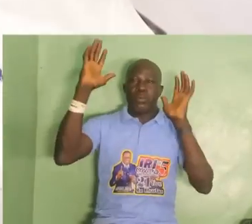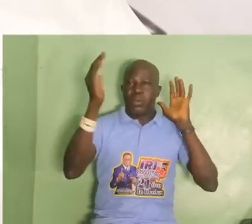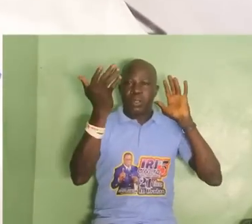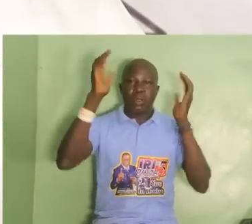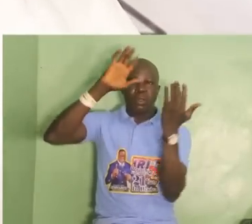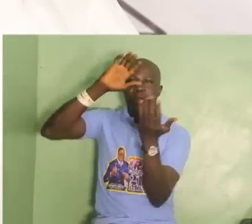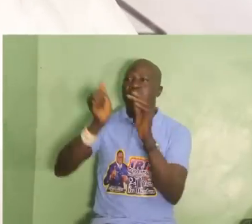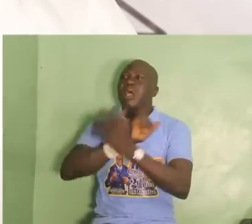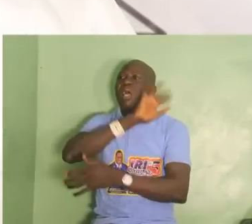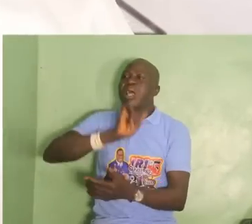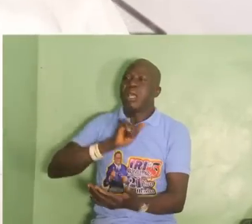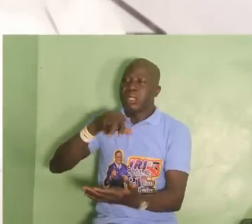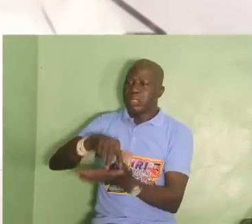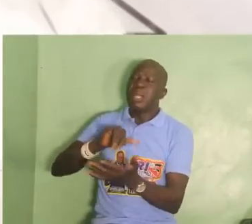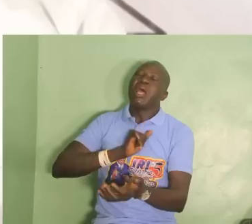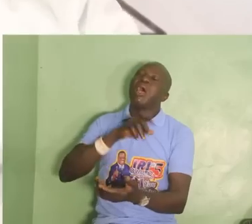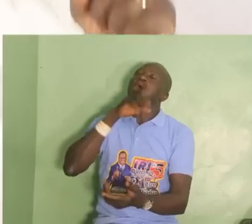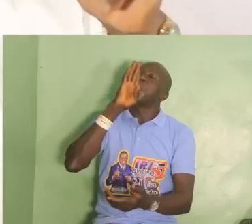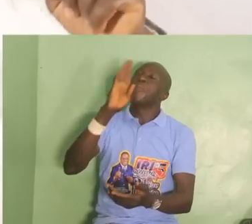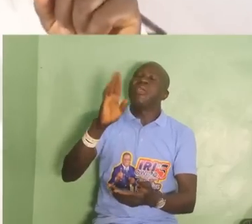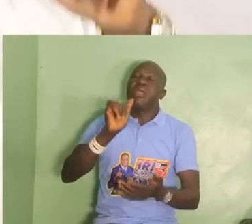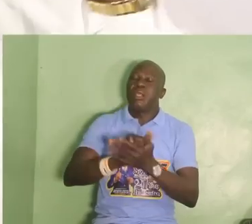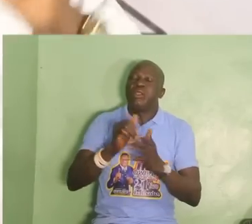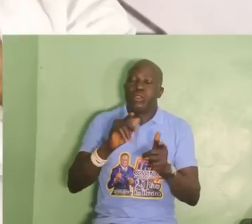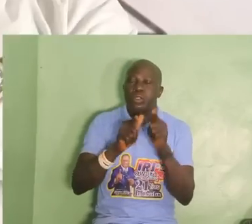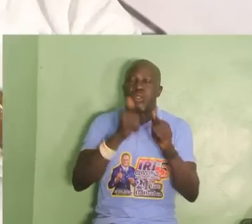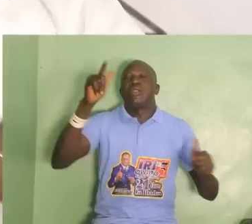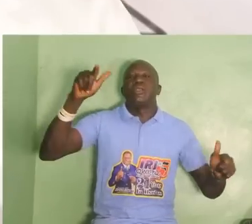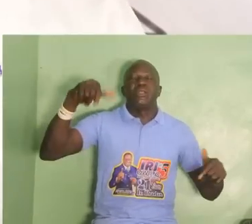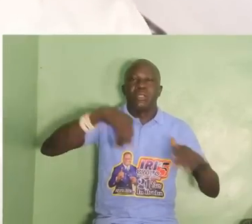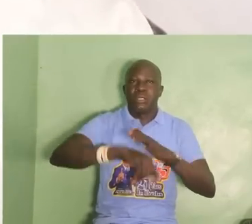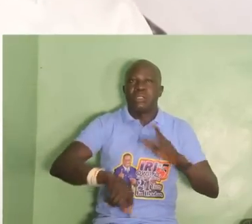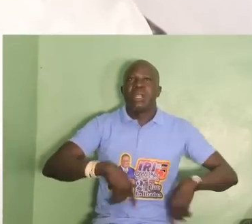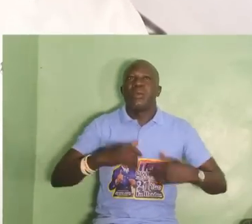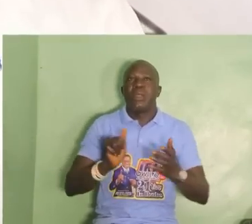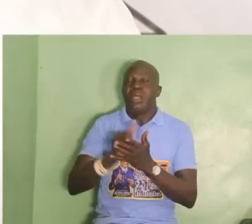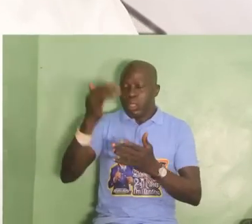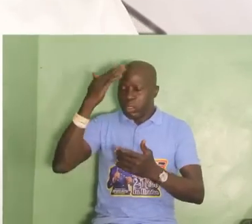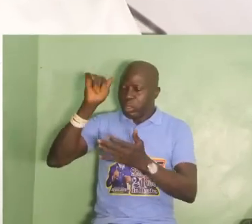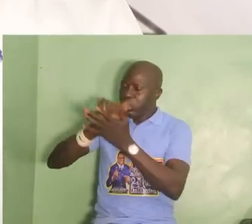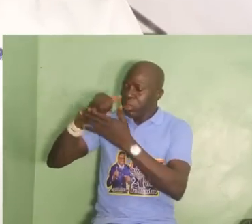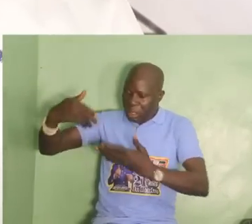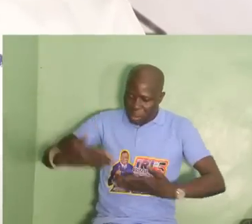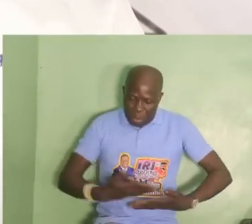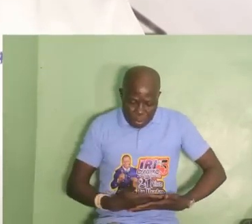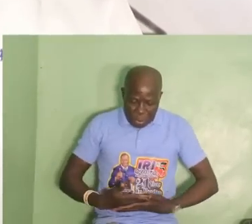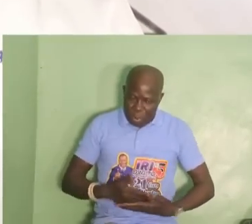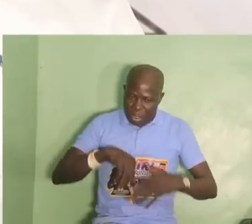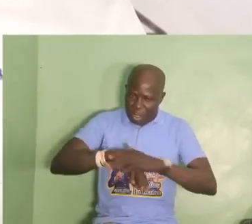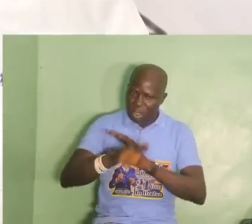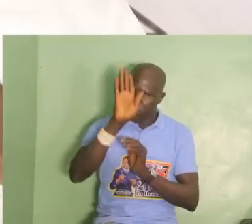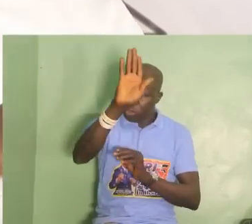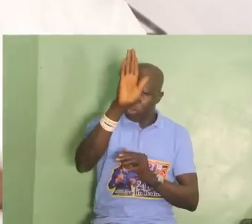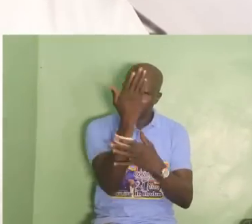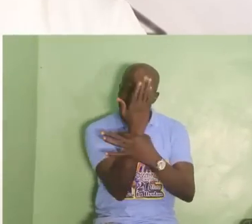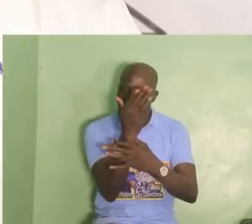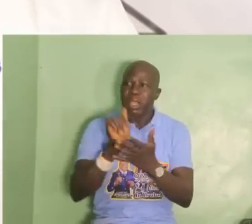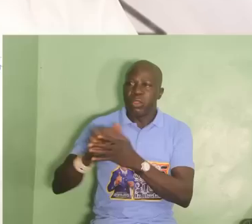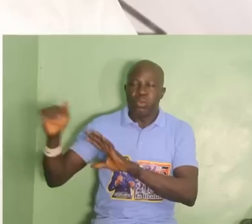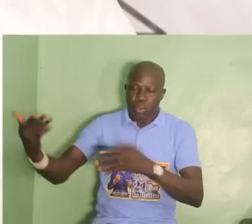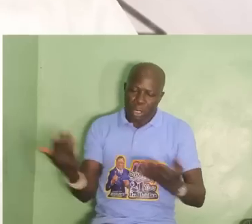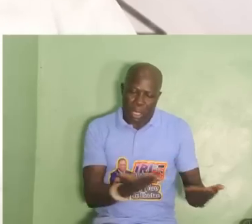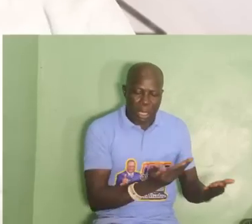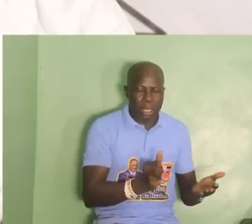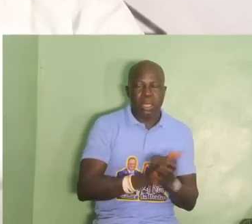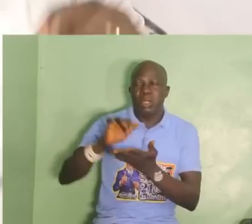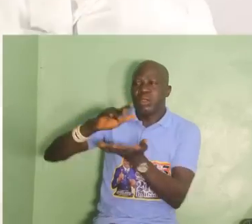what is it? Amen. I want to ask you who delayed. Tano sope o neri bilo. Who is the one that said you